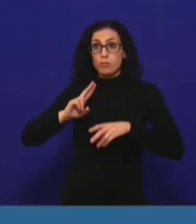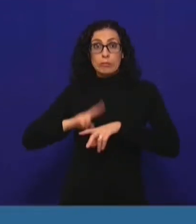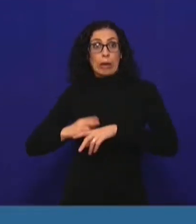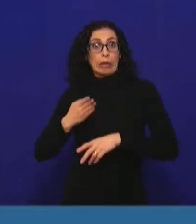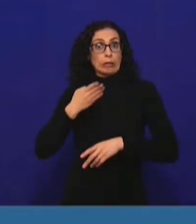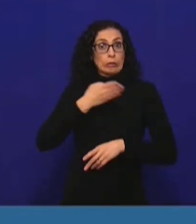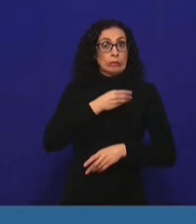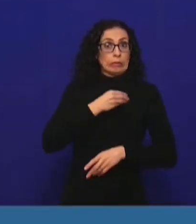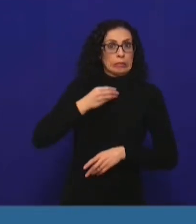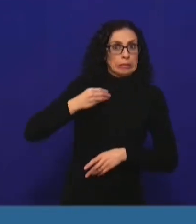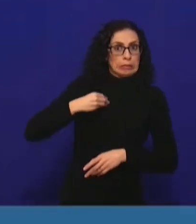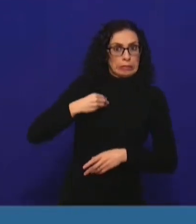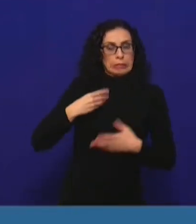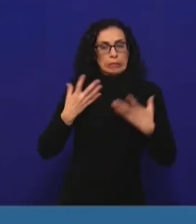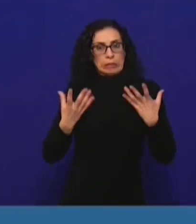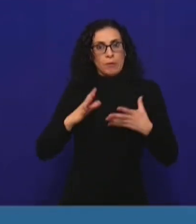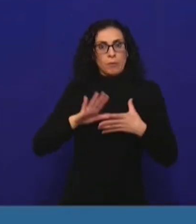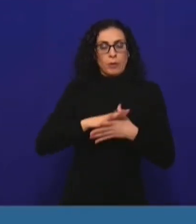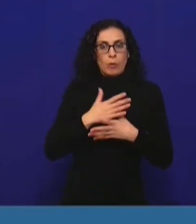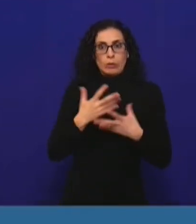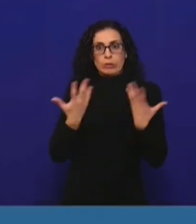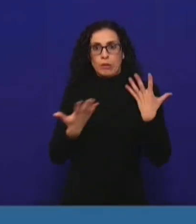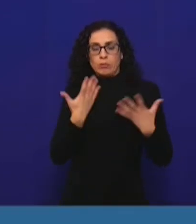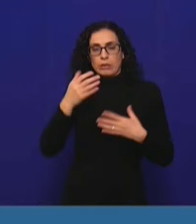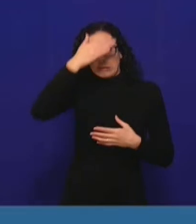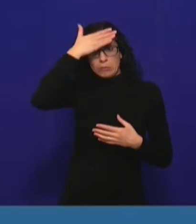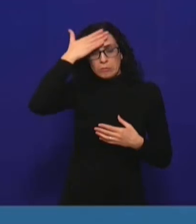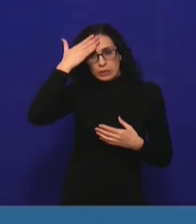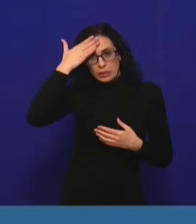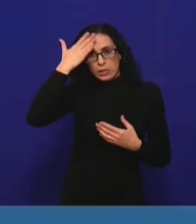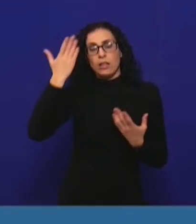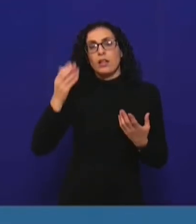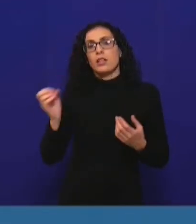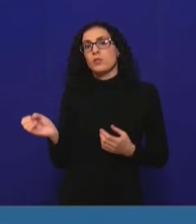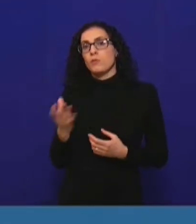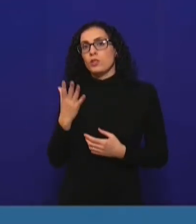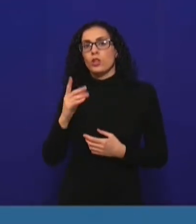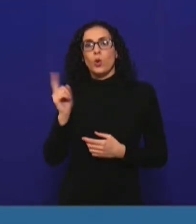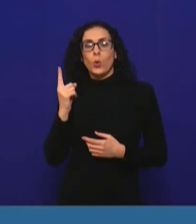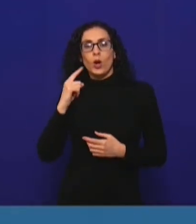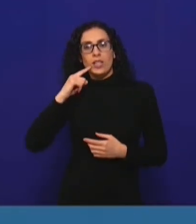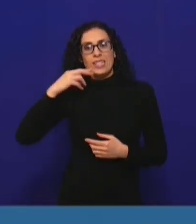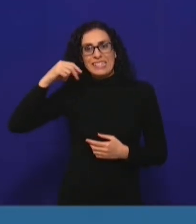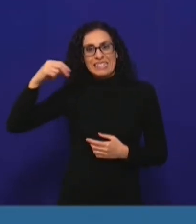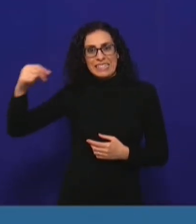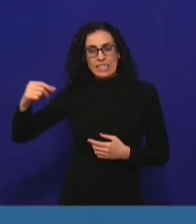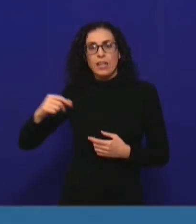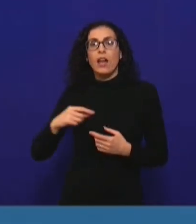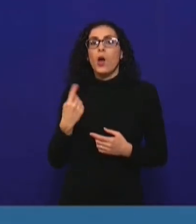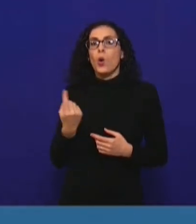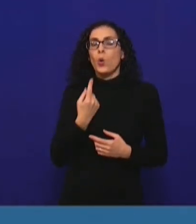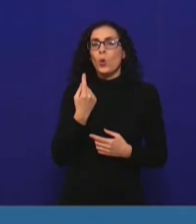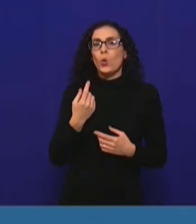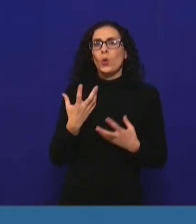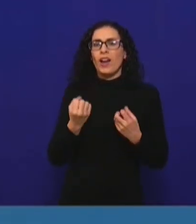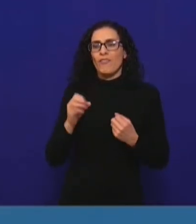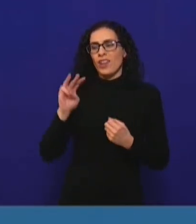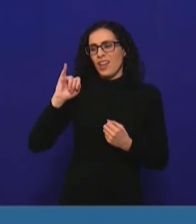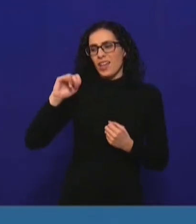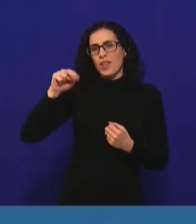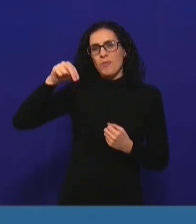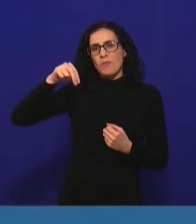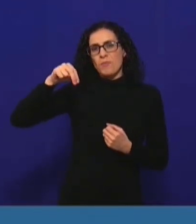other complications, include people, the insulin-dependent diabetics, patients who are immunocompromised,